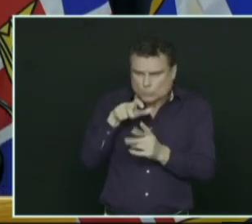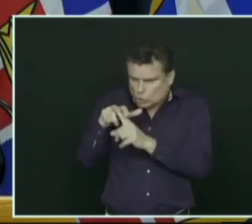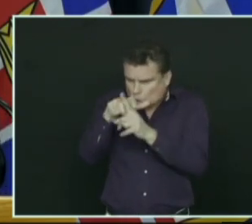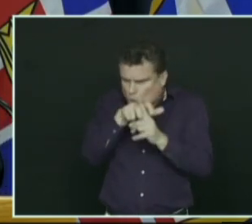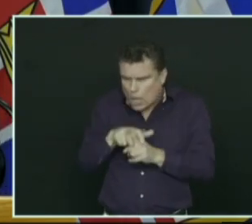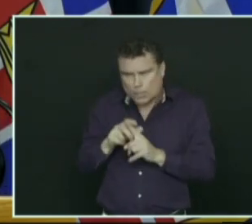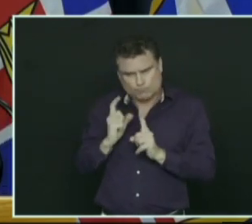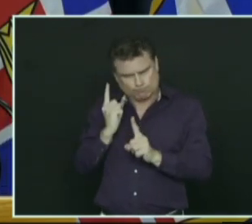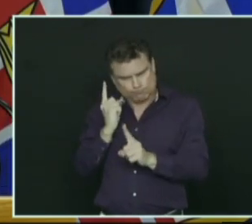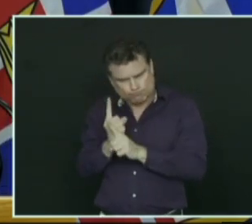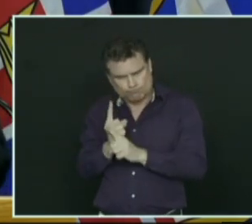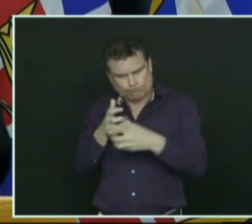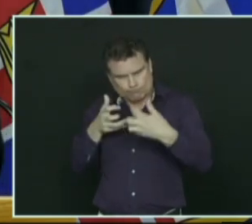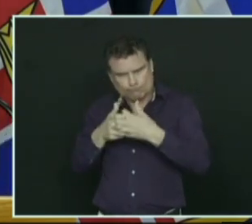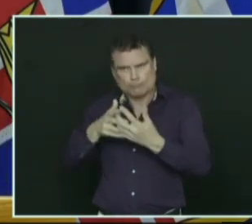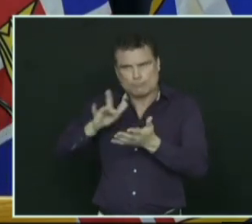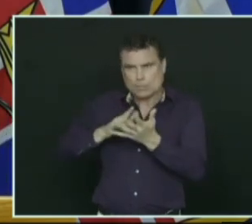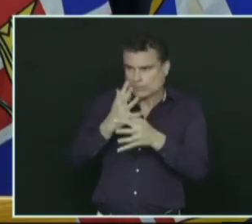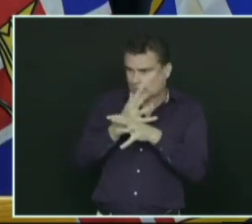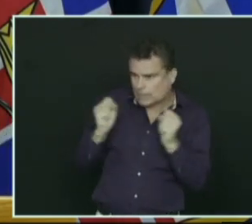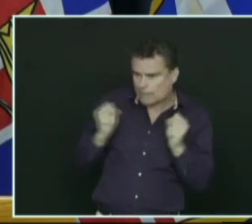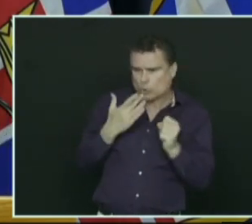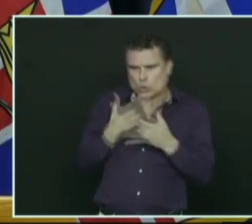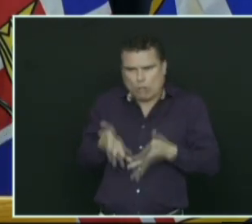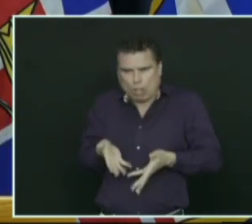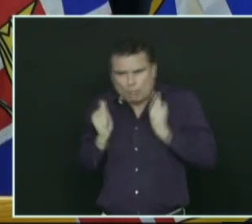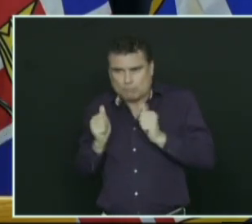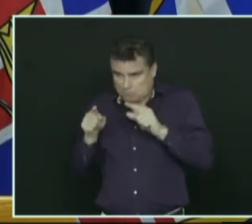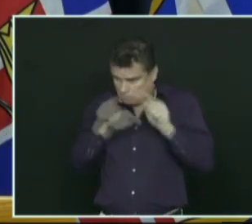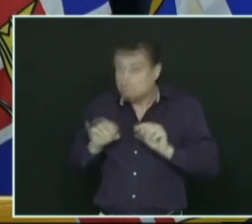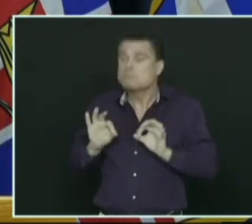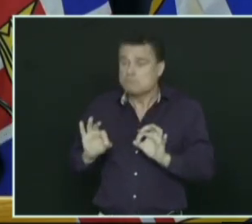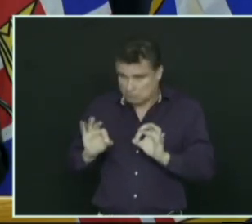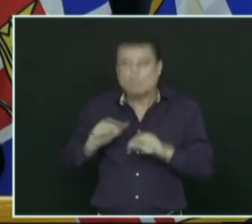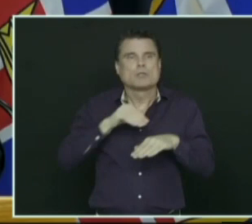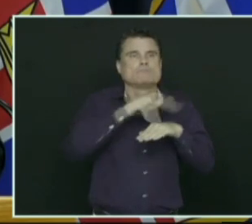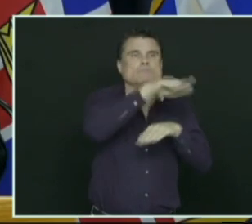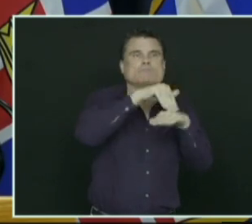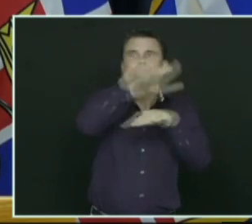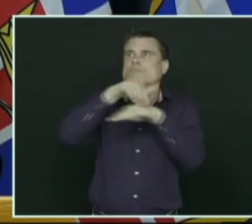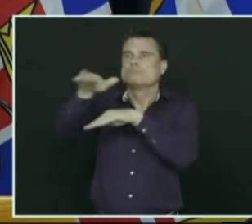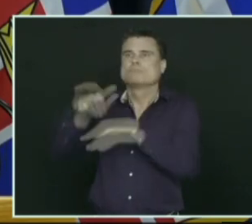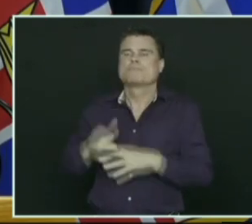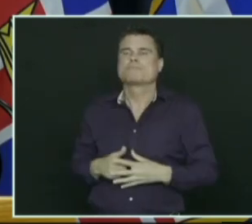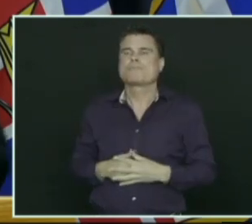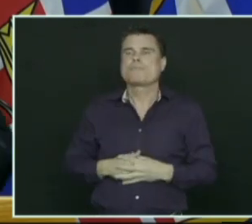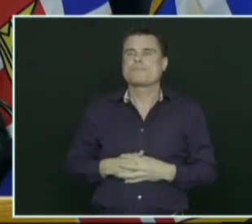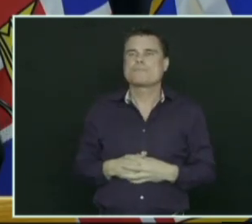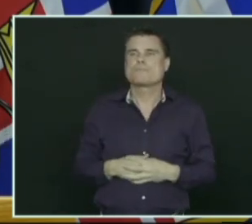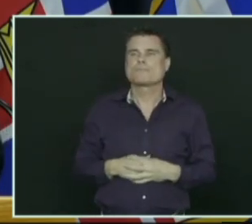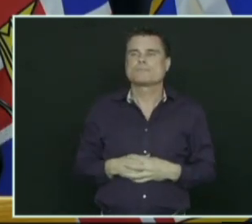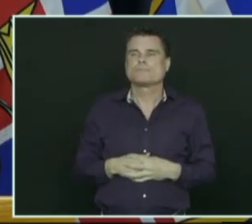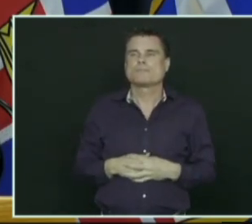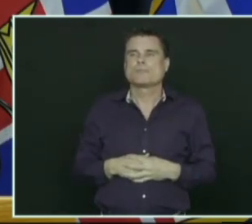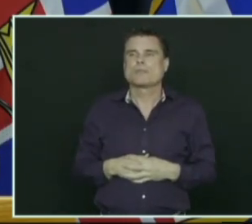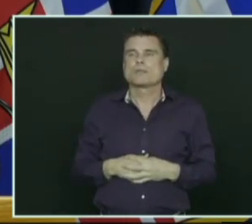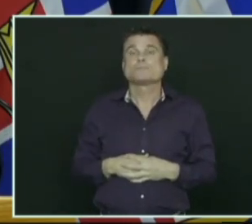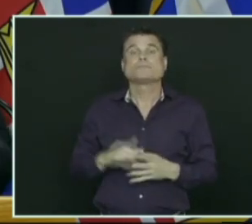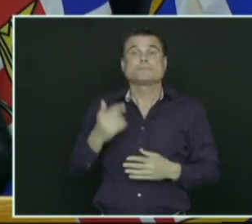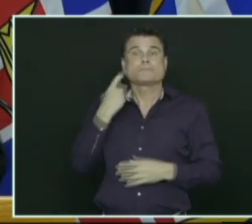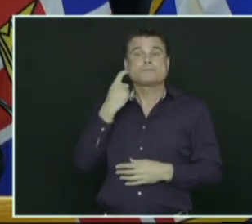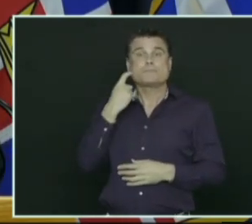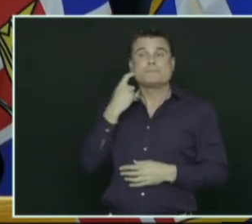that's I think 271 beds, and at Royal Columbian Hospital, at the new Phase 1 development, Royal Columbian Hospital, a further 80